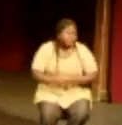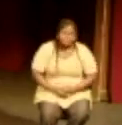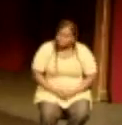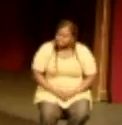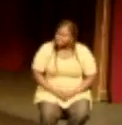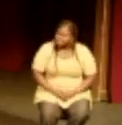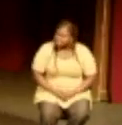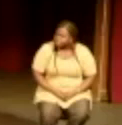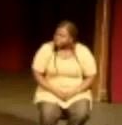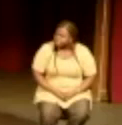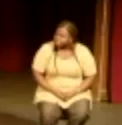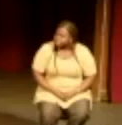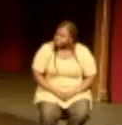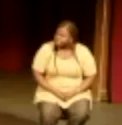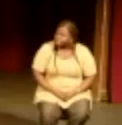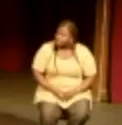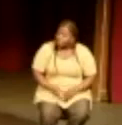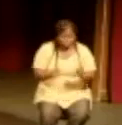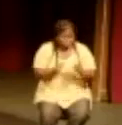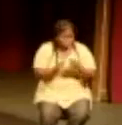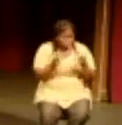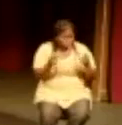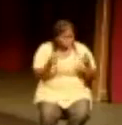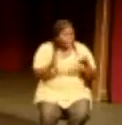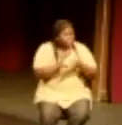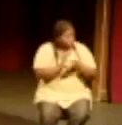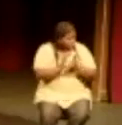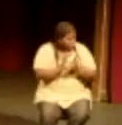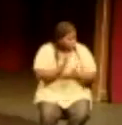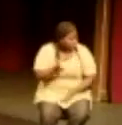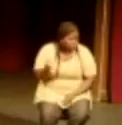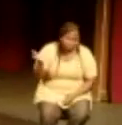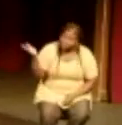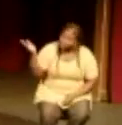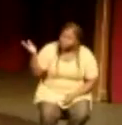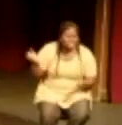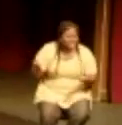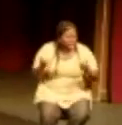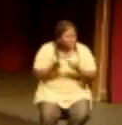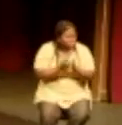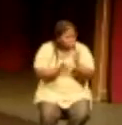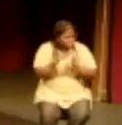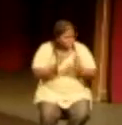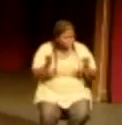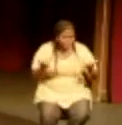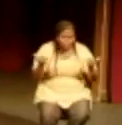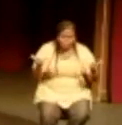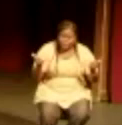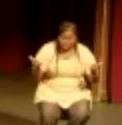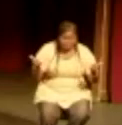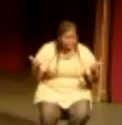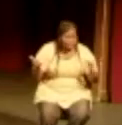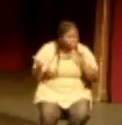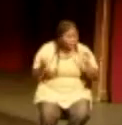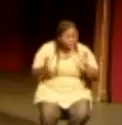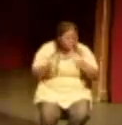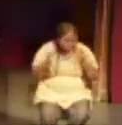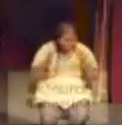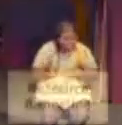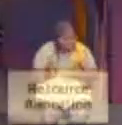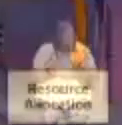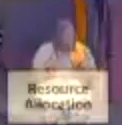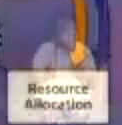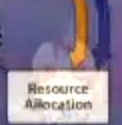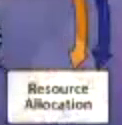But first, I think we need a little refresher because we've got a lot of new people in the room. I won't spend a lot of time on this, but it's important for